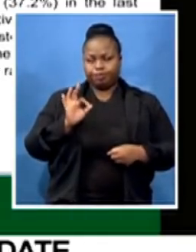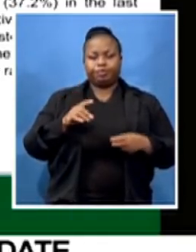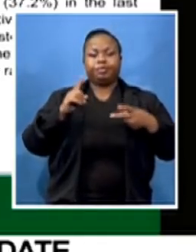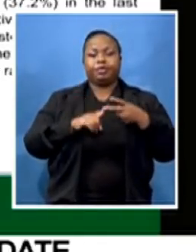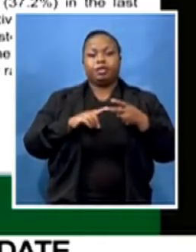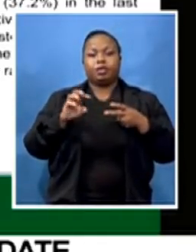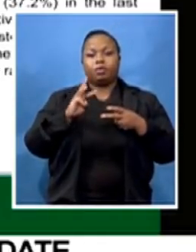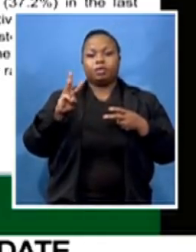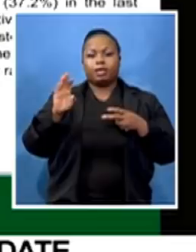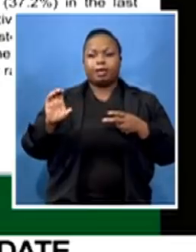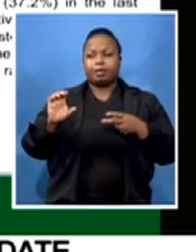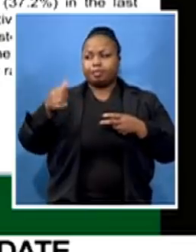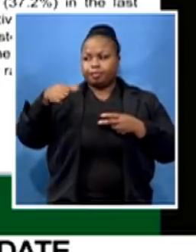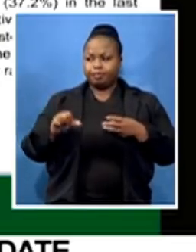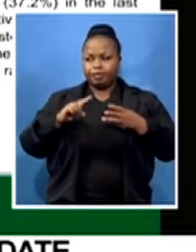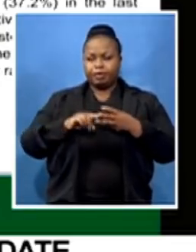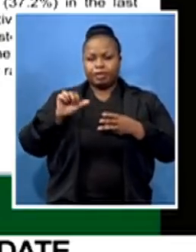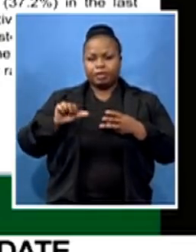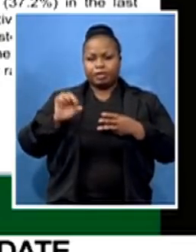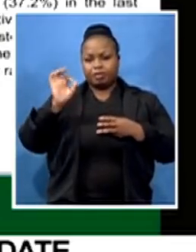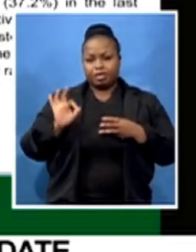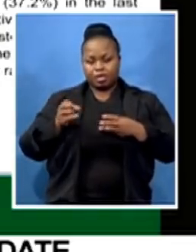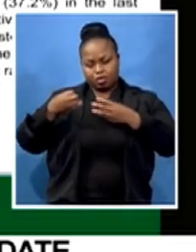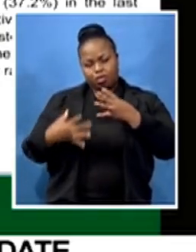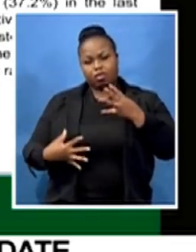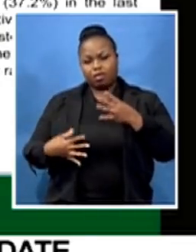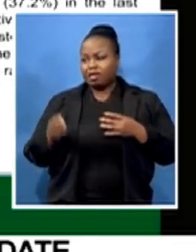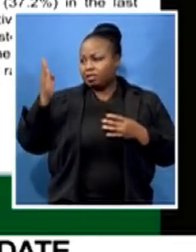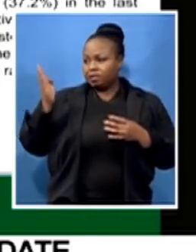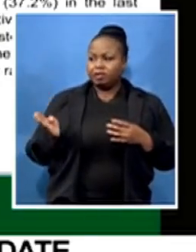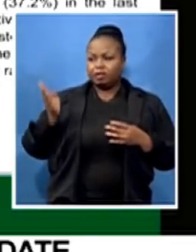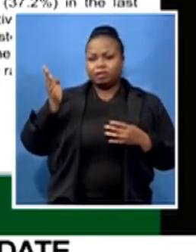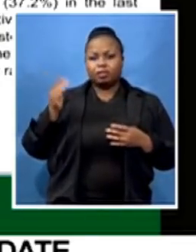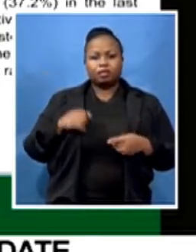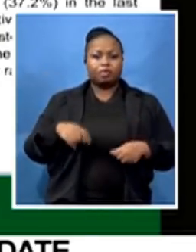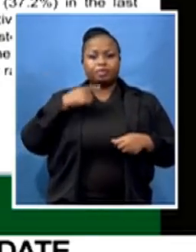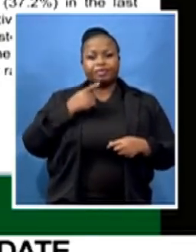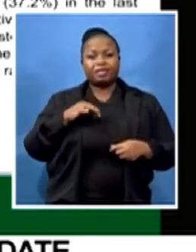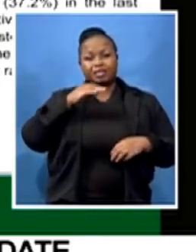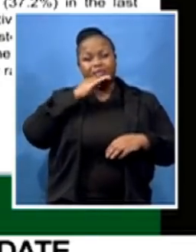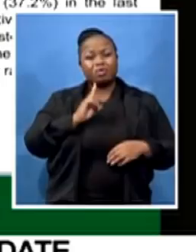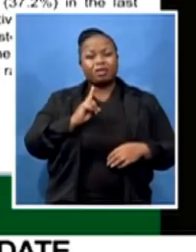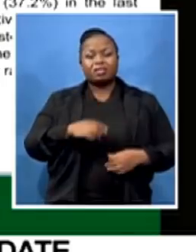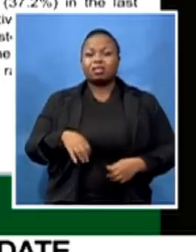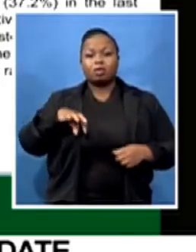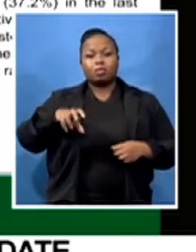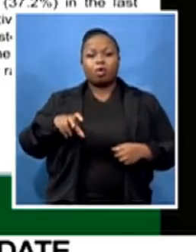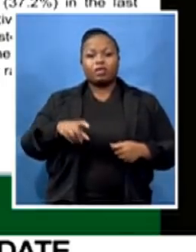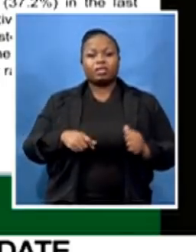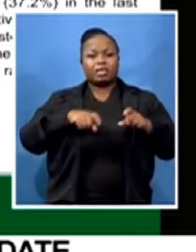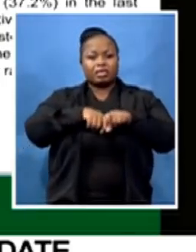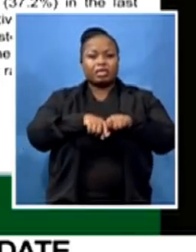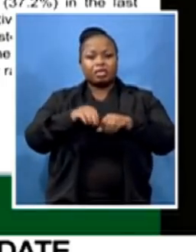16%, etc. This basically just says that there isn't a province that is testing less than others. We are